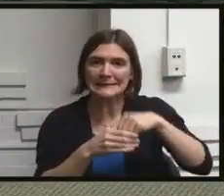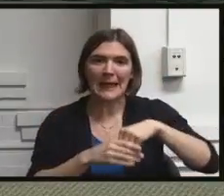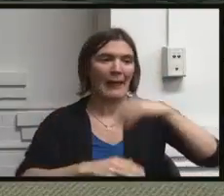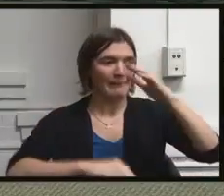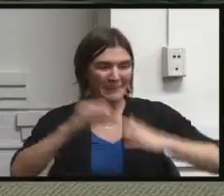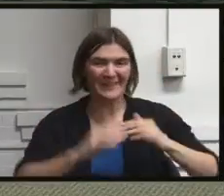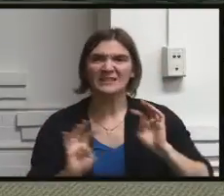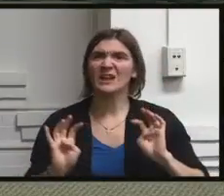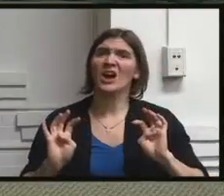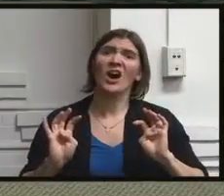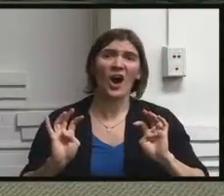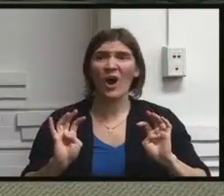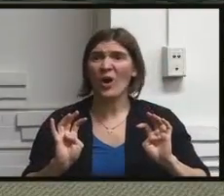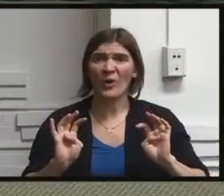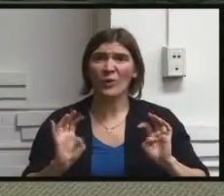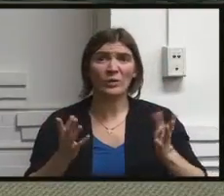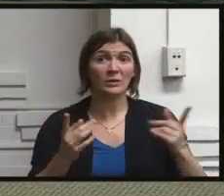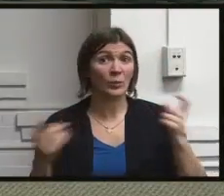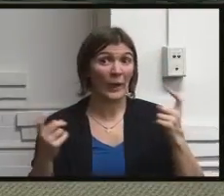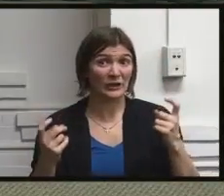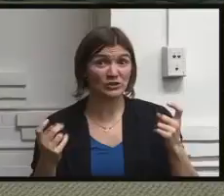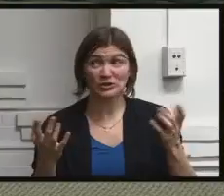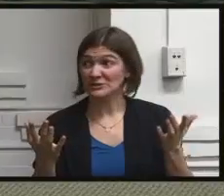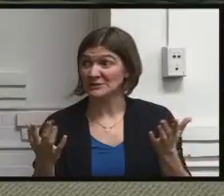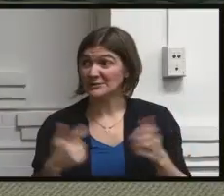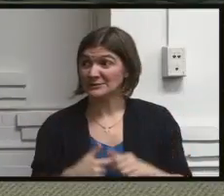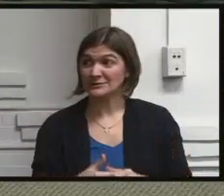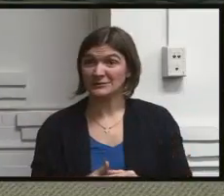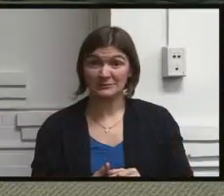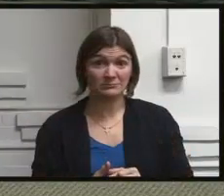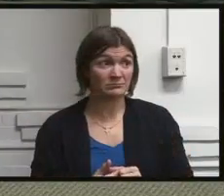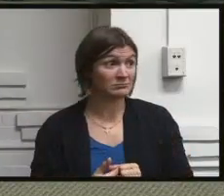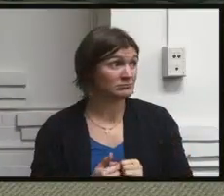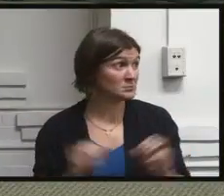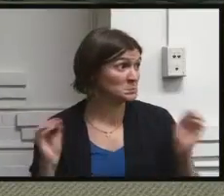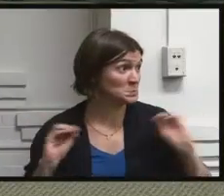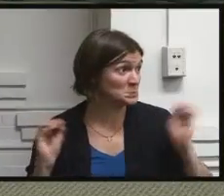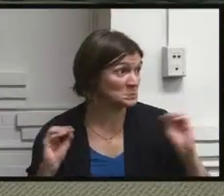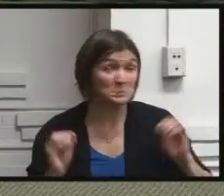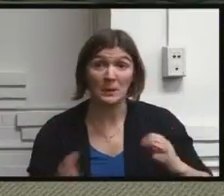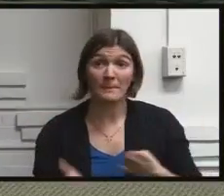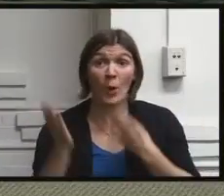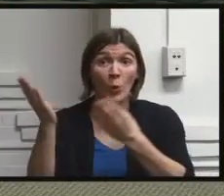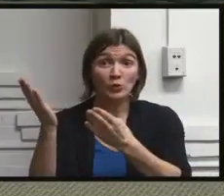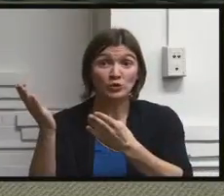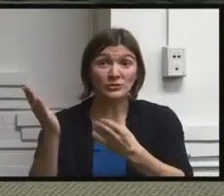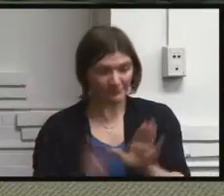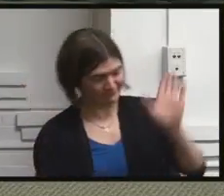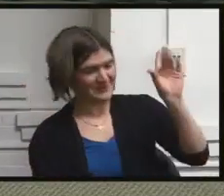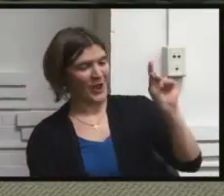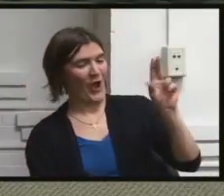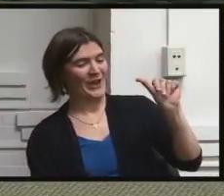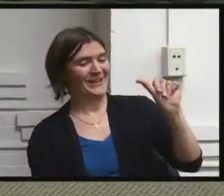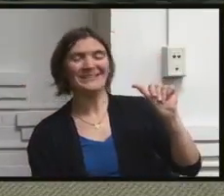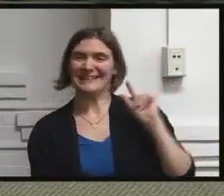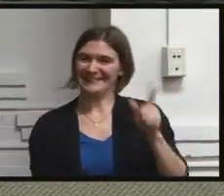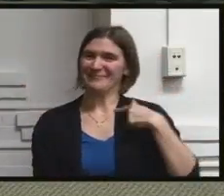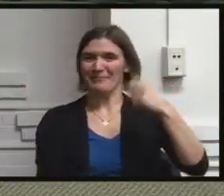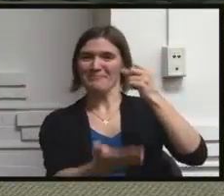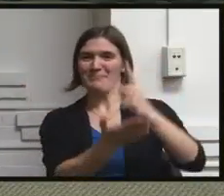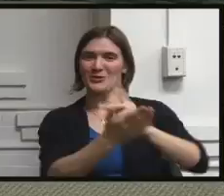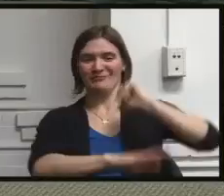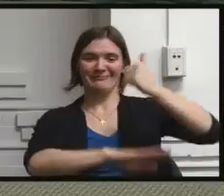Anybody have any questions or comments? Anybody who's in attendance have questions or comments? Somebody want to make a motion? Sure. To